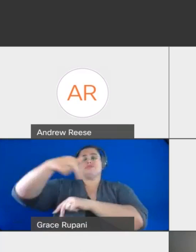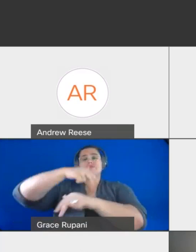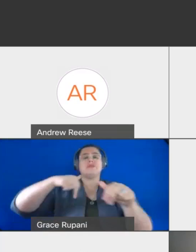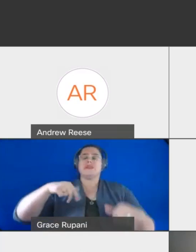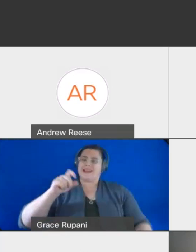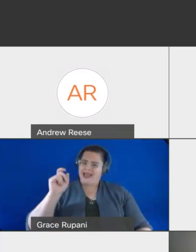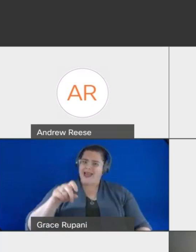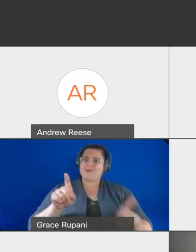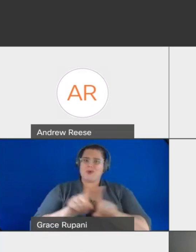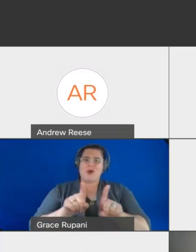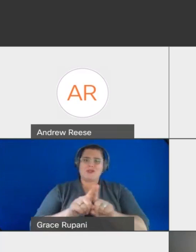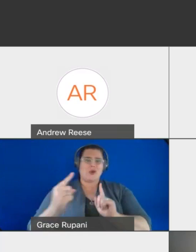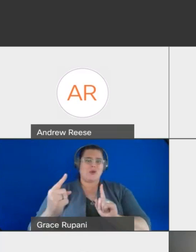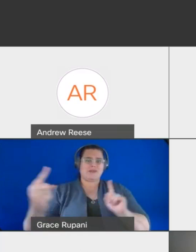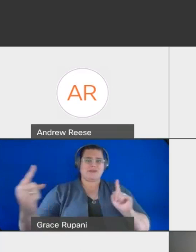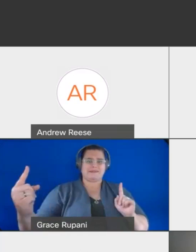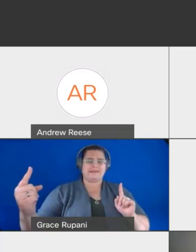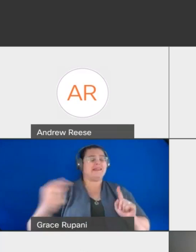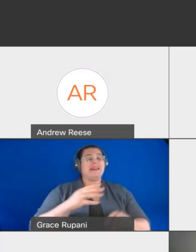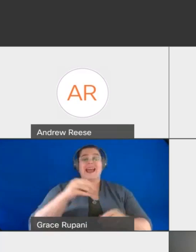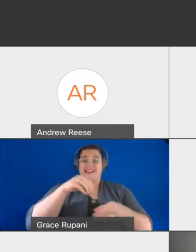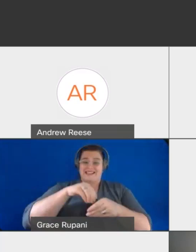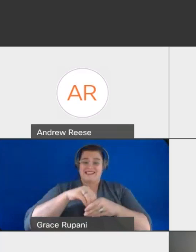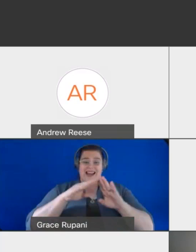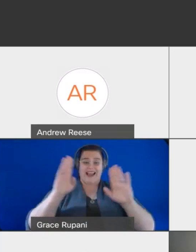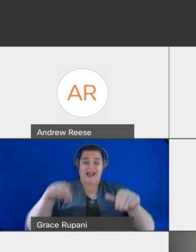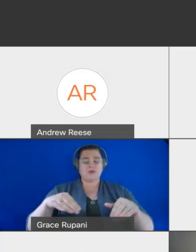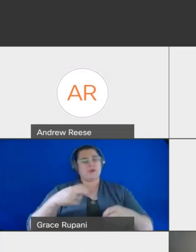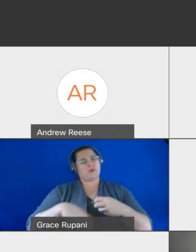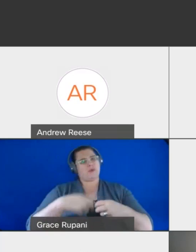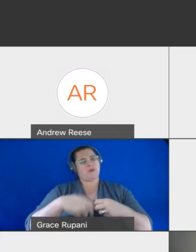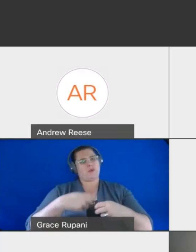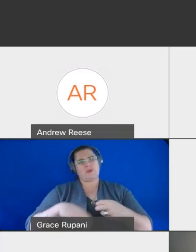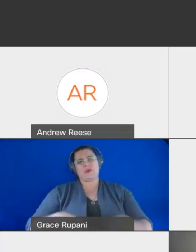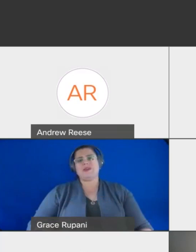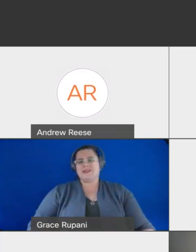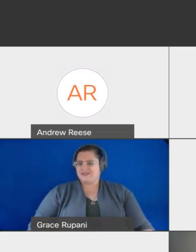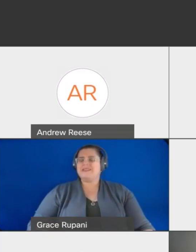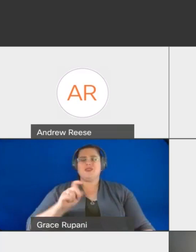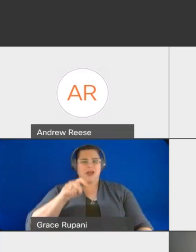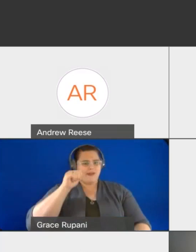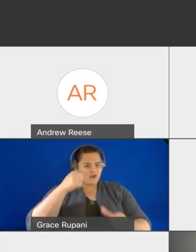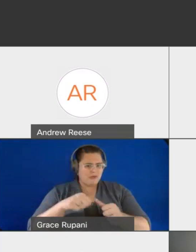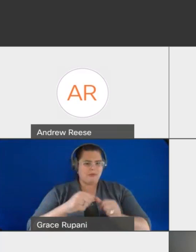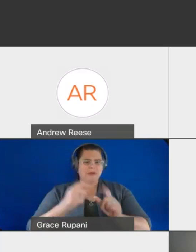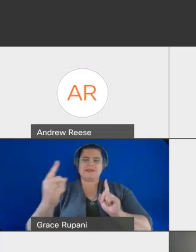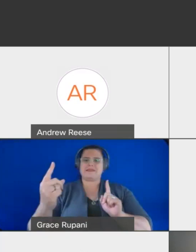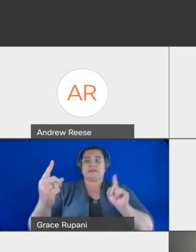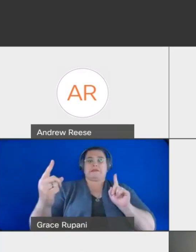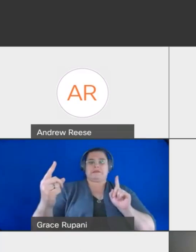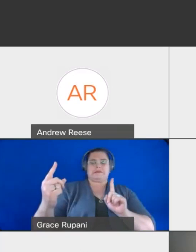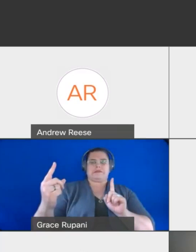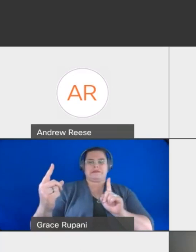in a house, it is so much more difficult, need to be mindful of how close they are to people. We need to be wearing the masks